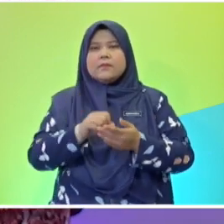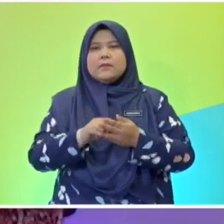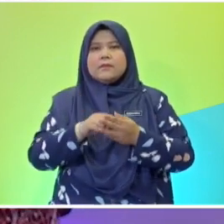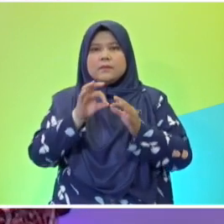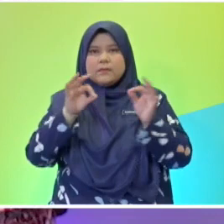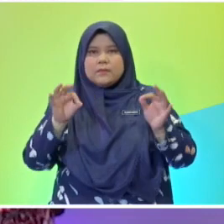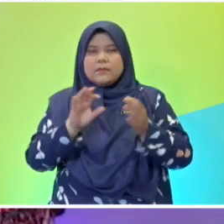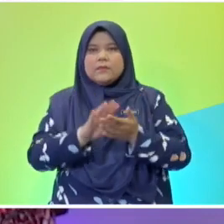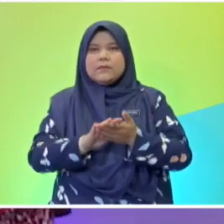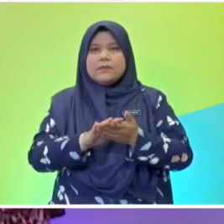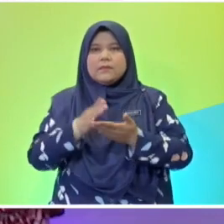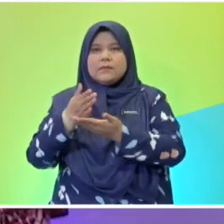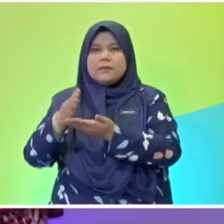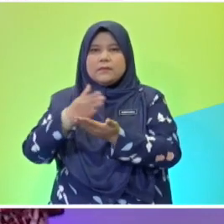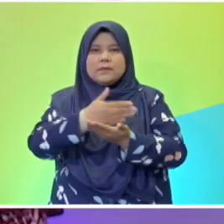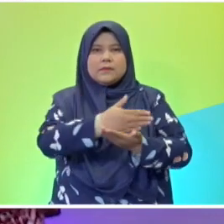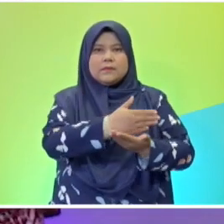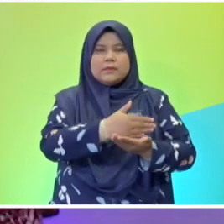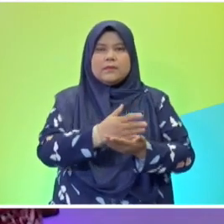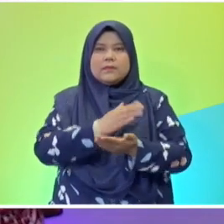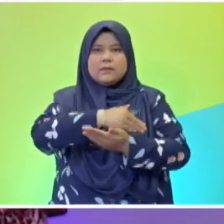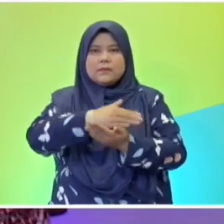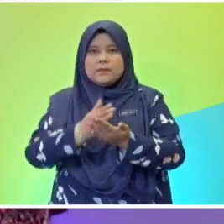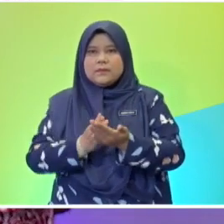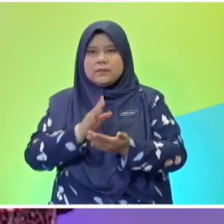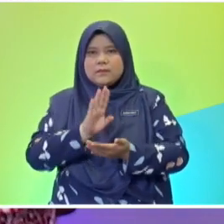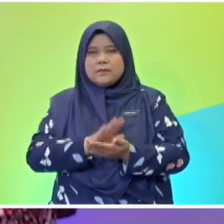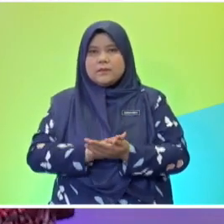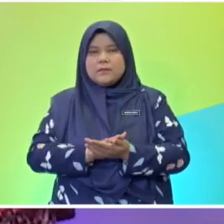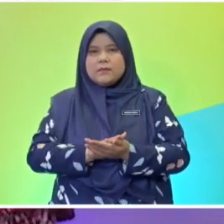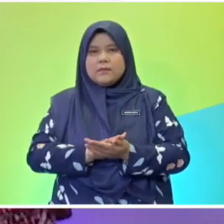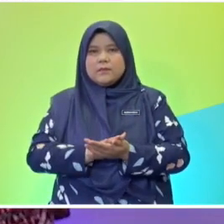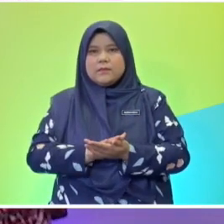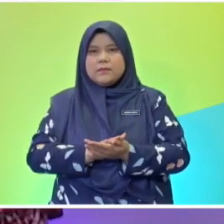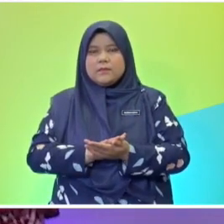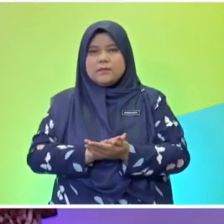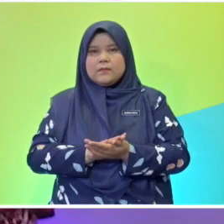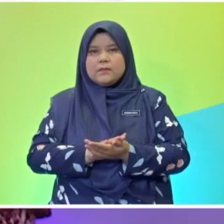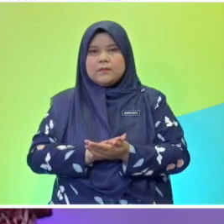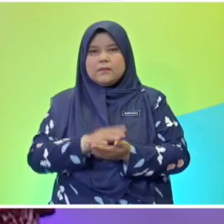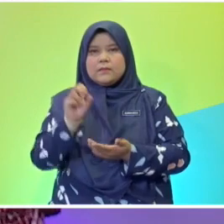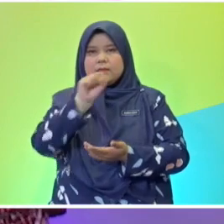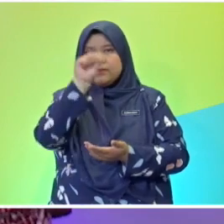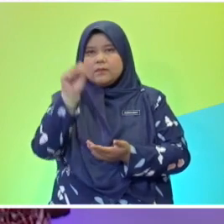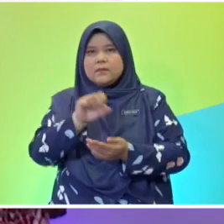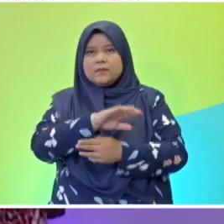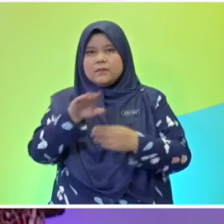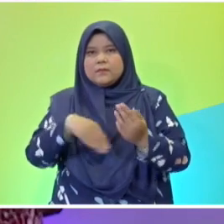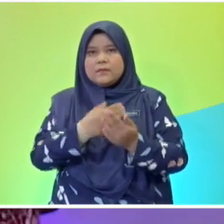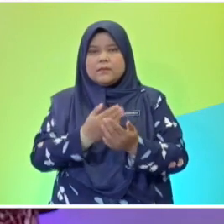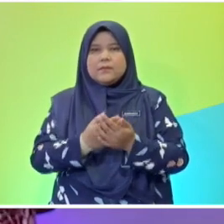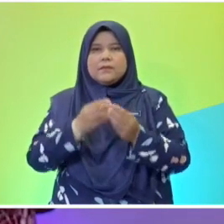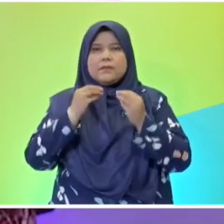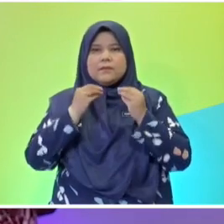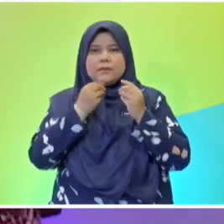are distributed into 5 parts. 5 parts. Okay, and all these questions they are going to